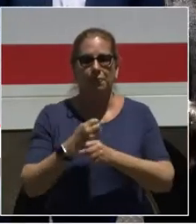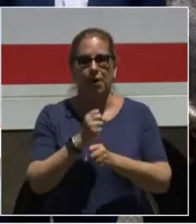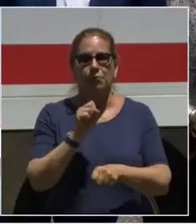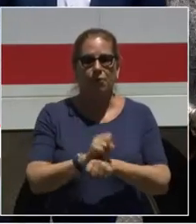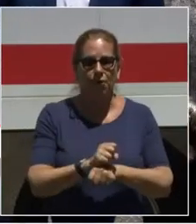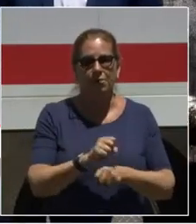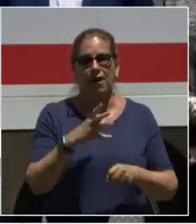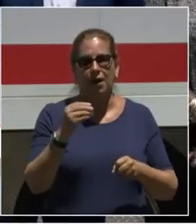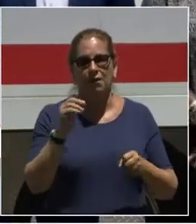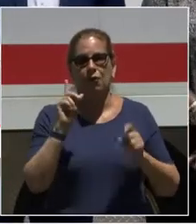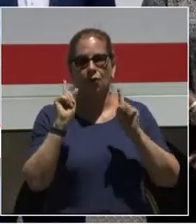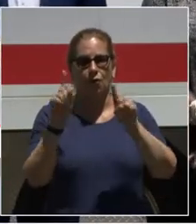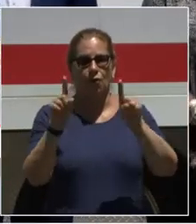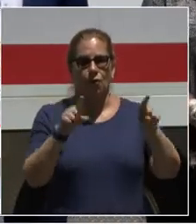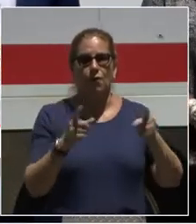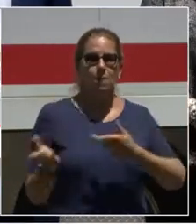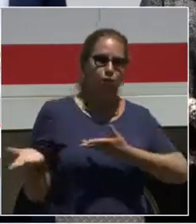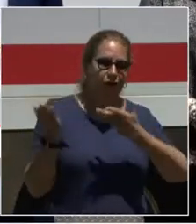kids vaccinated.